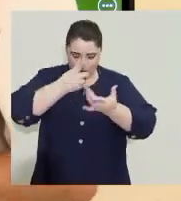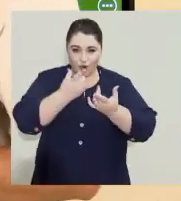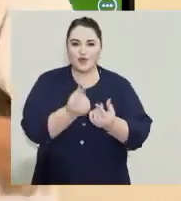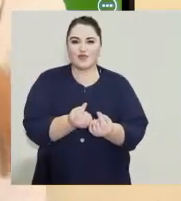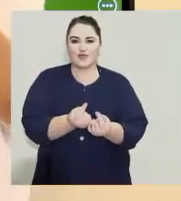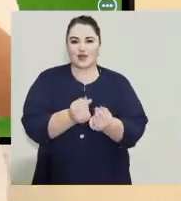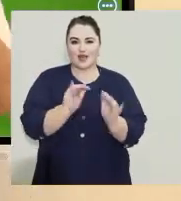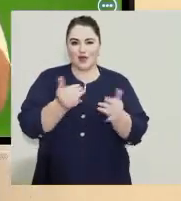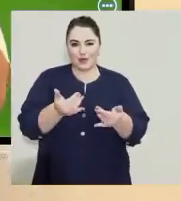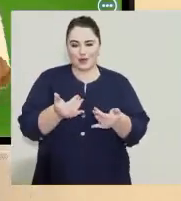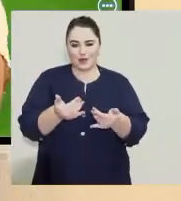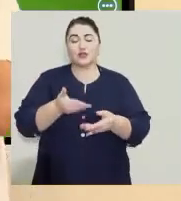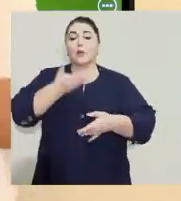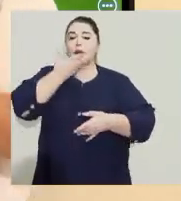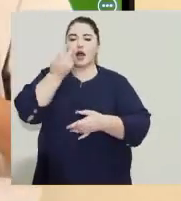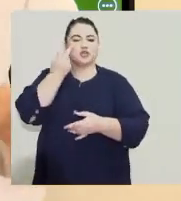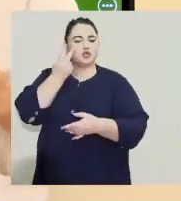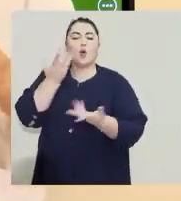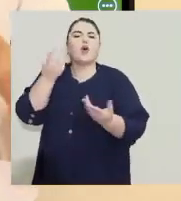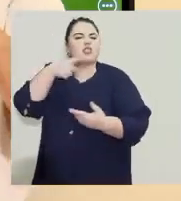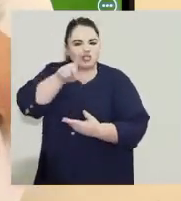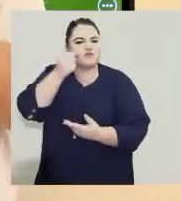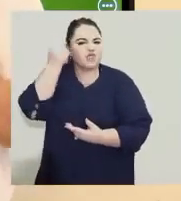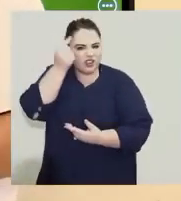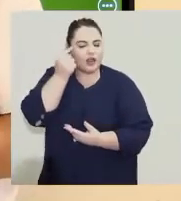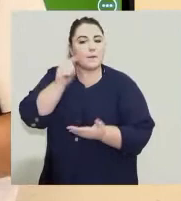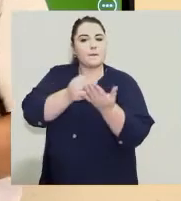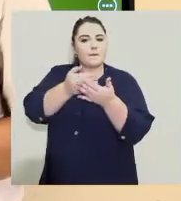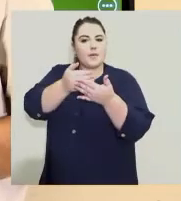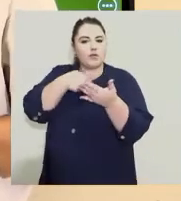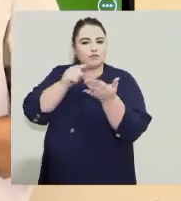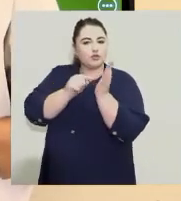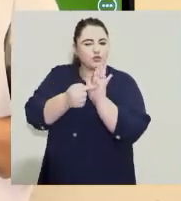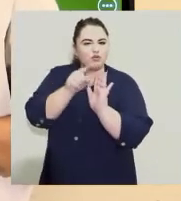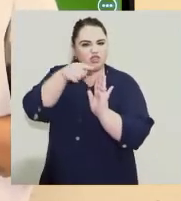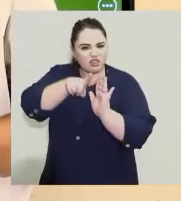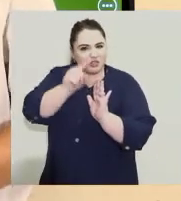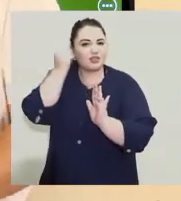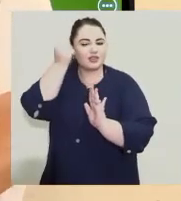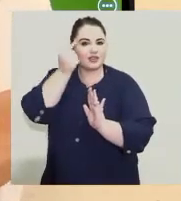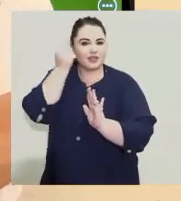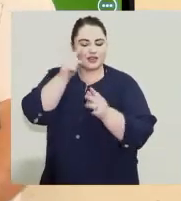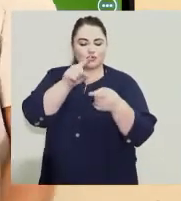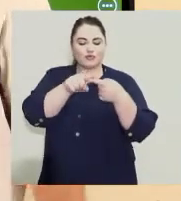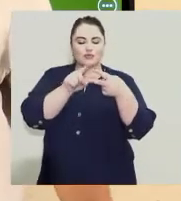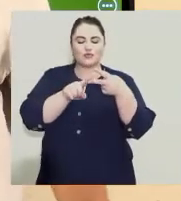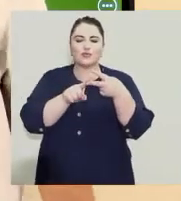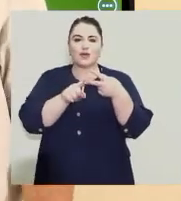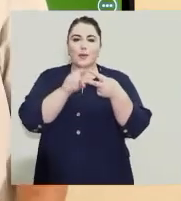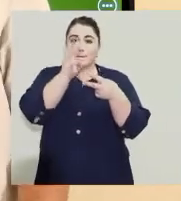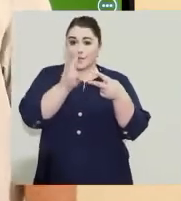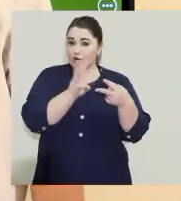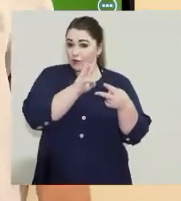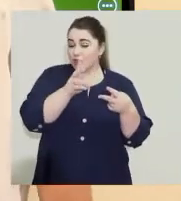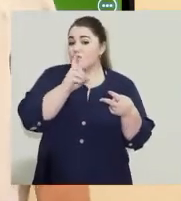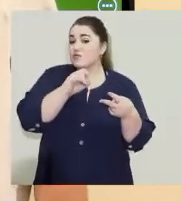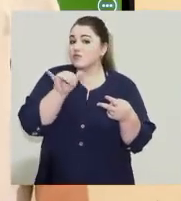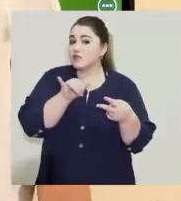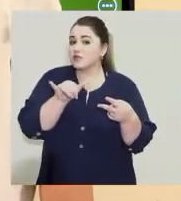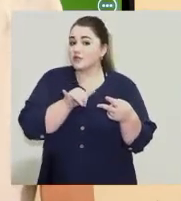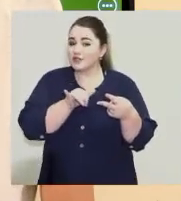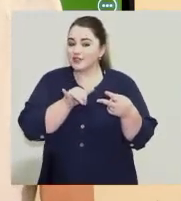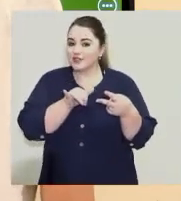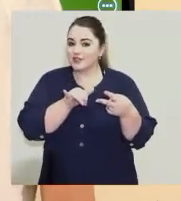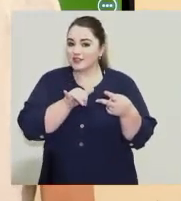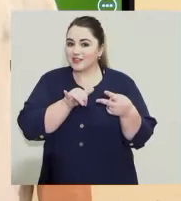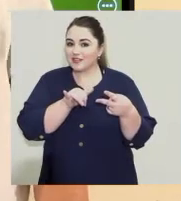answer. Or can you think, before I show the answer, can you think of two possible precautions you would take when you would have this